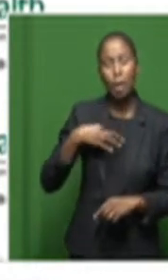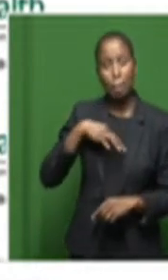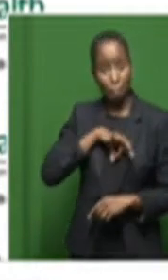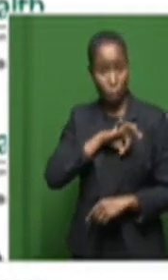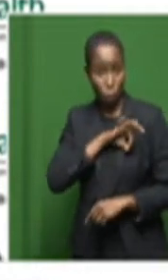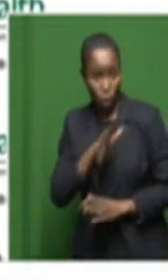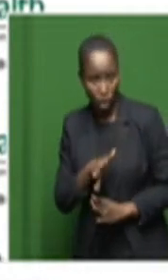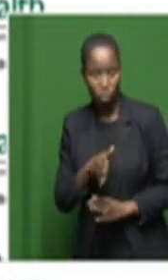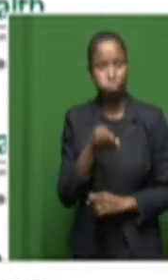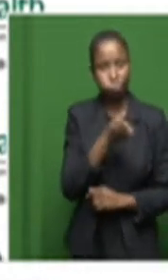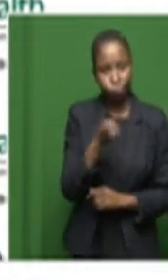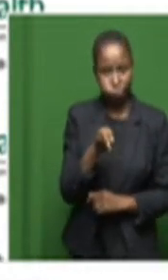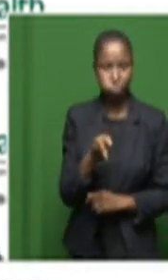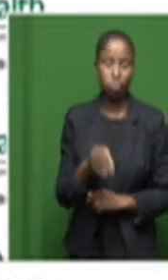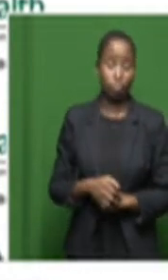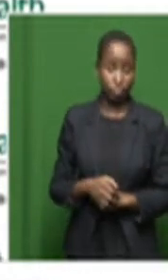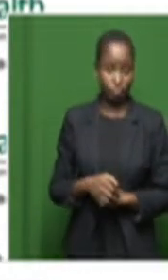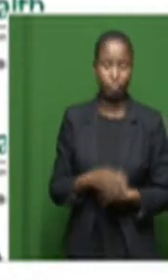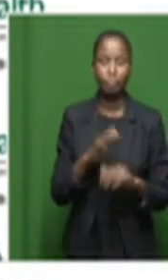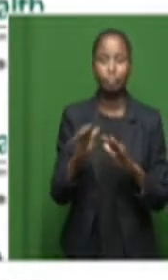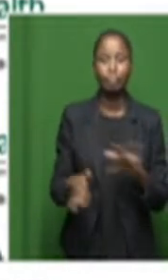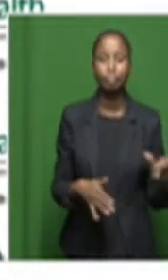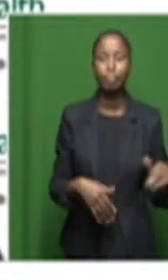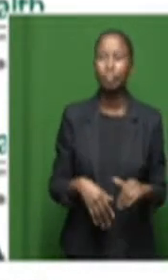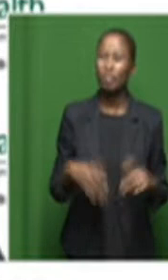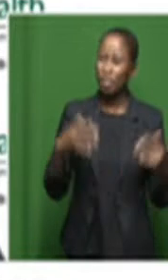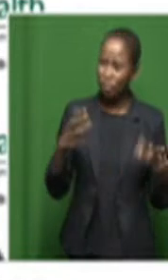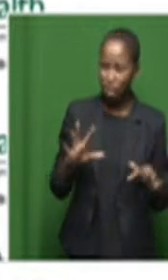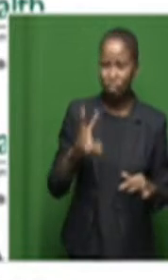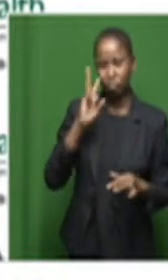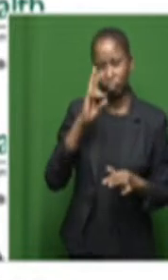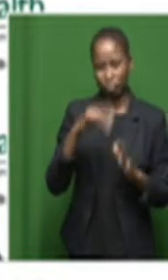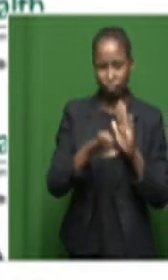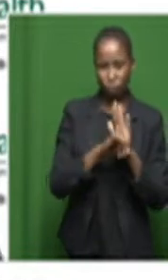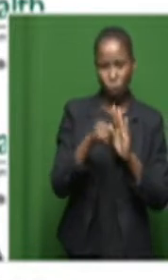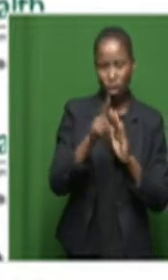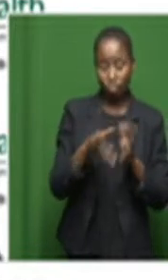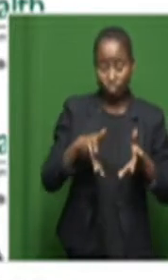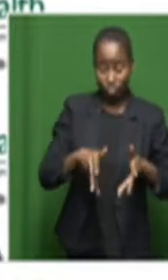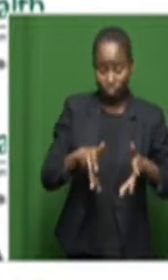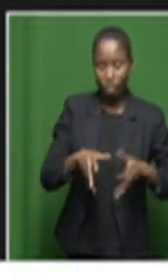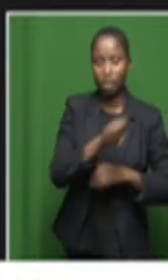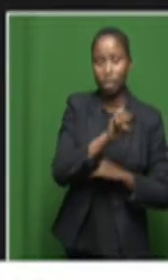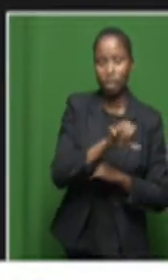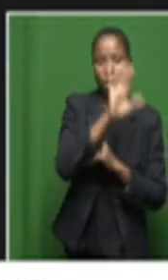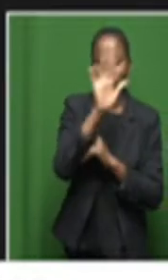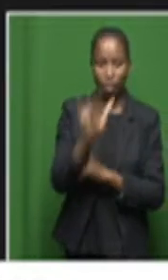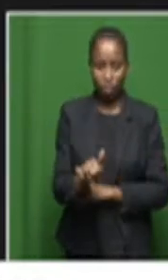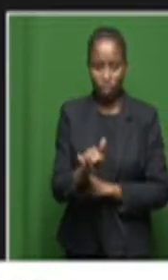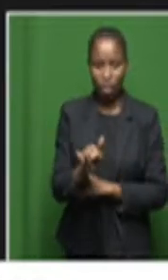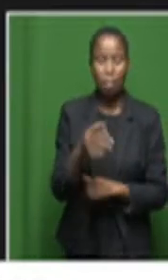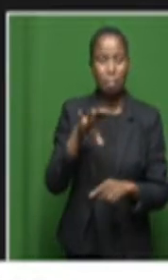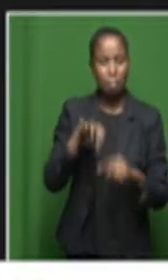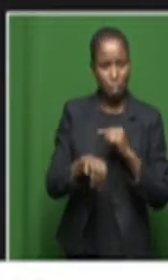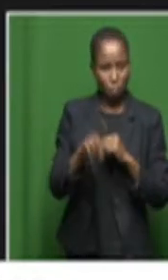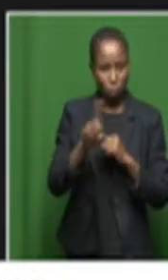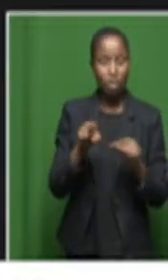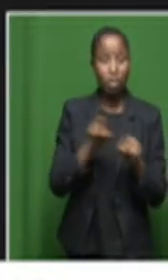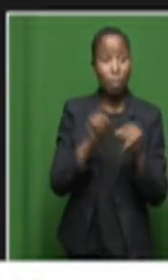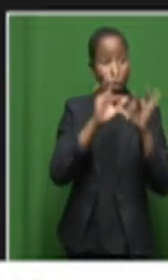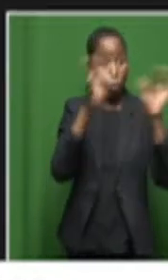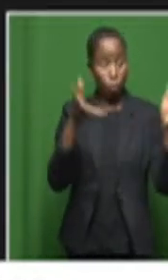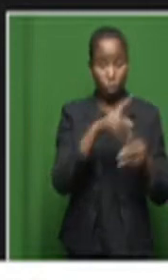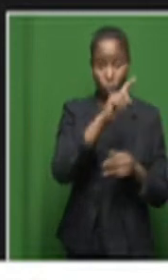of the panelists here. We have the experiences here in South Africa and also all over the world that